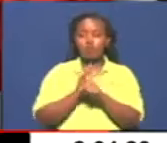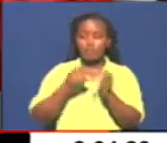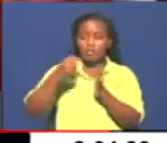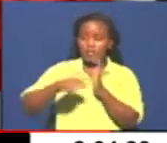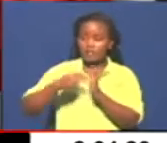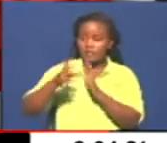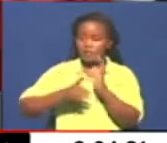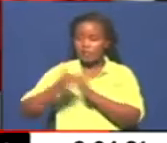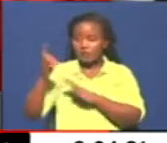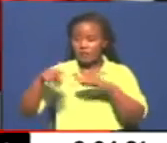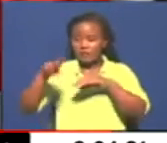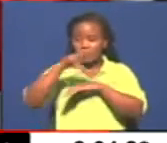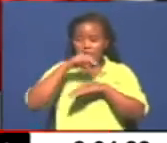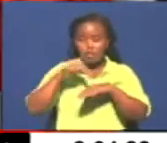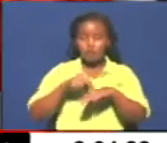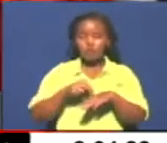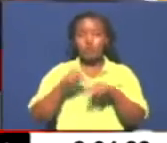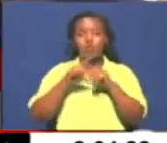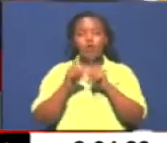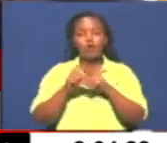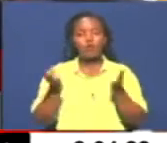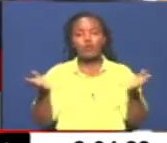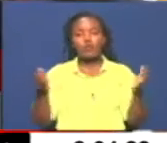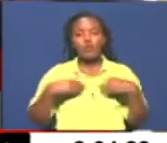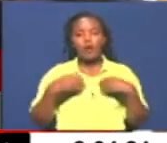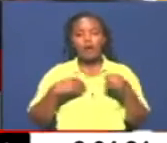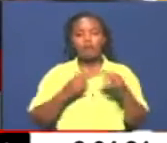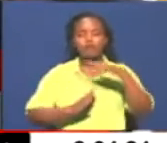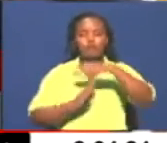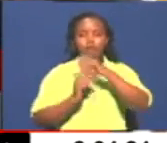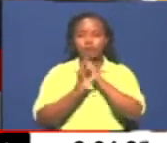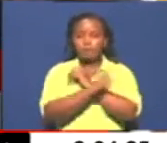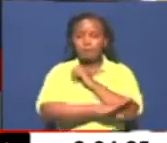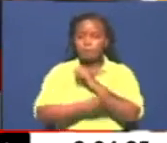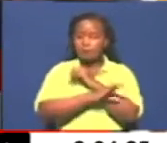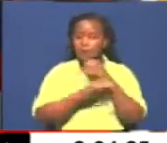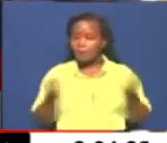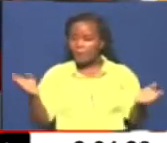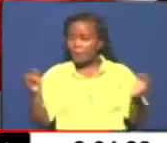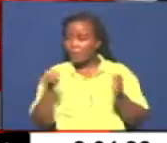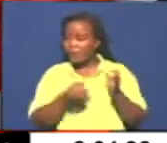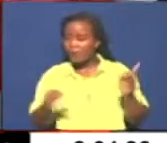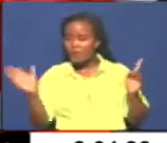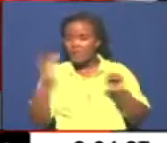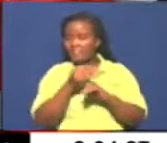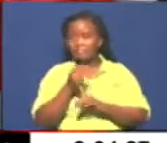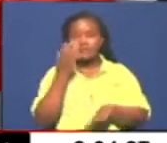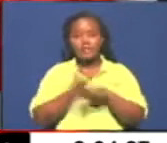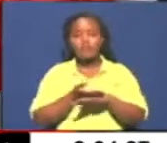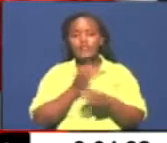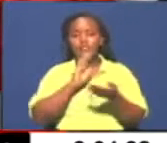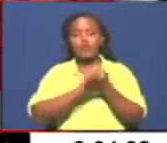a truly upper middle income country, there is no way we shall achieve that without